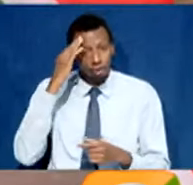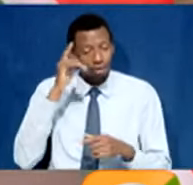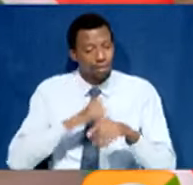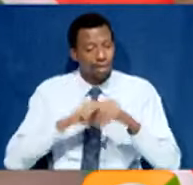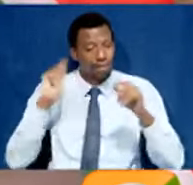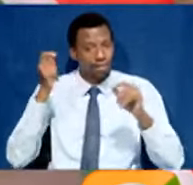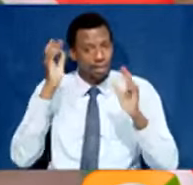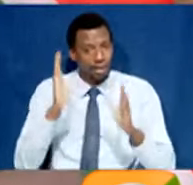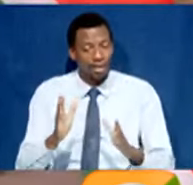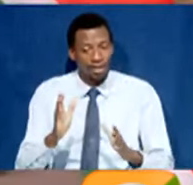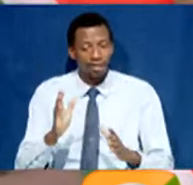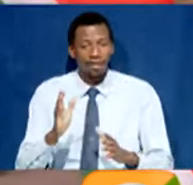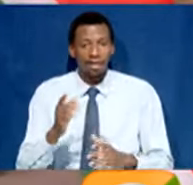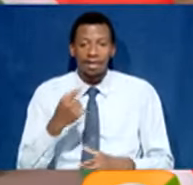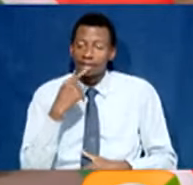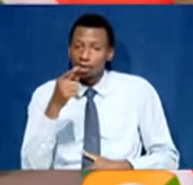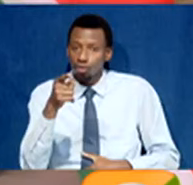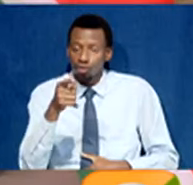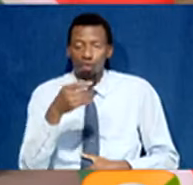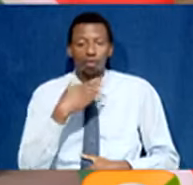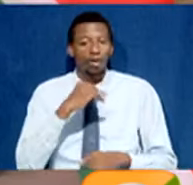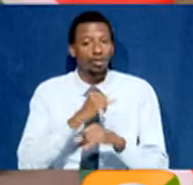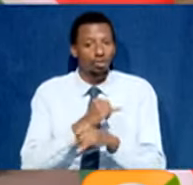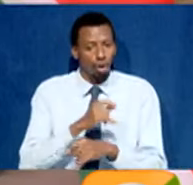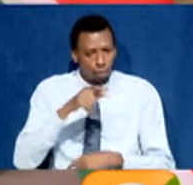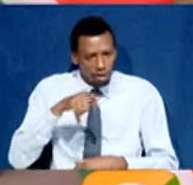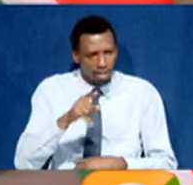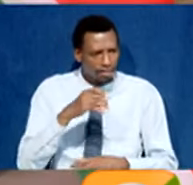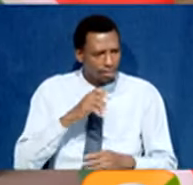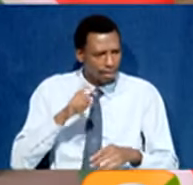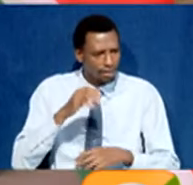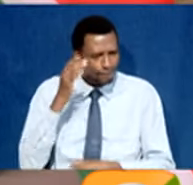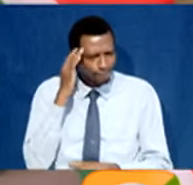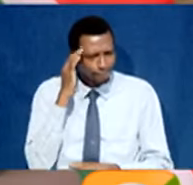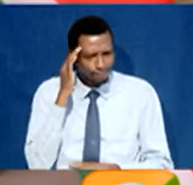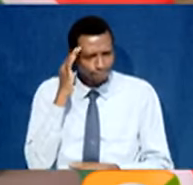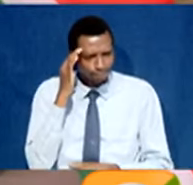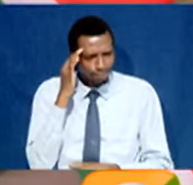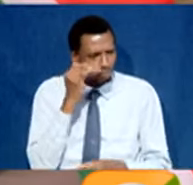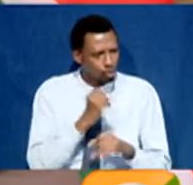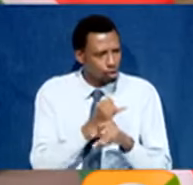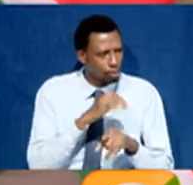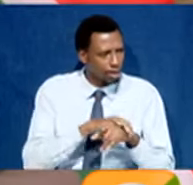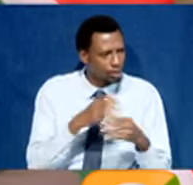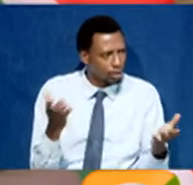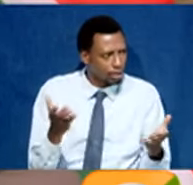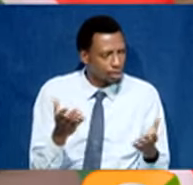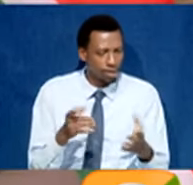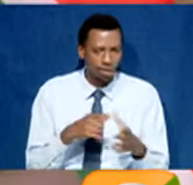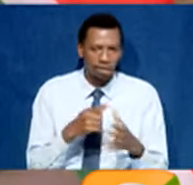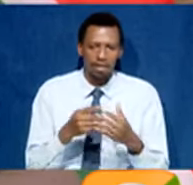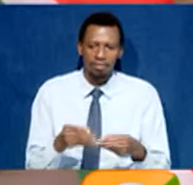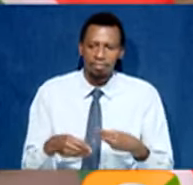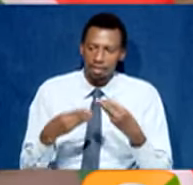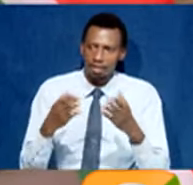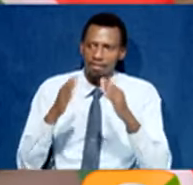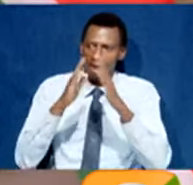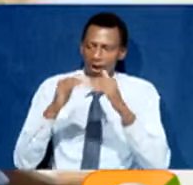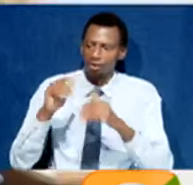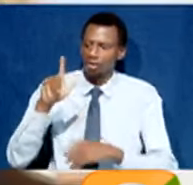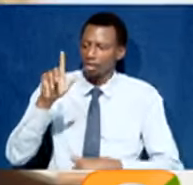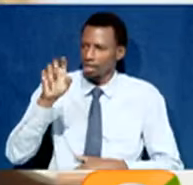jobs, it is you as a leader to figure out where those jobs are going to come from. And so you presented a housing levy in the finance bill